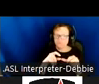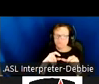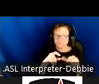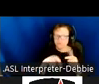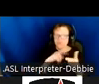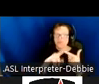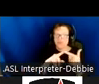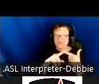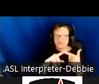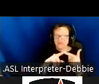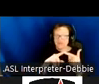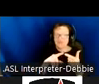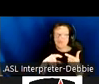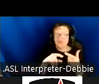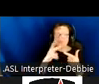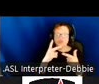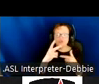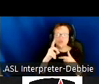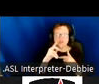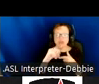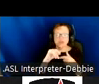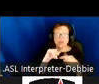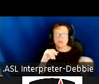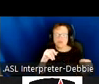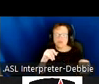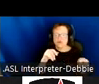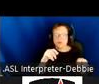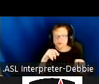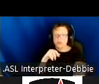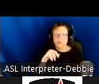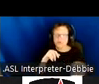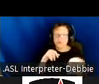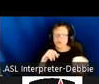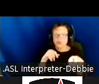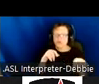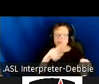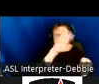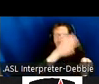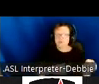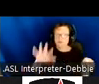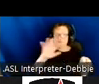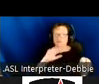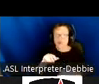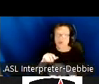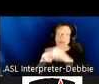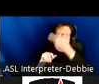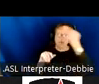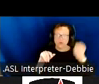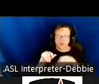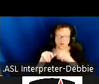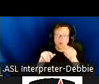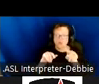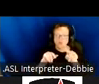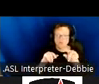Then, the 2DIY starts moving your hand, guiding it along the outline of the region counterclockwise starting from the top left.